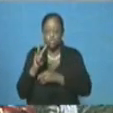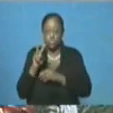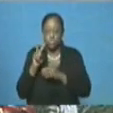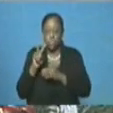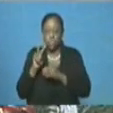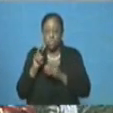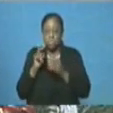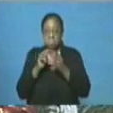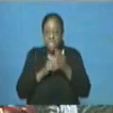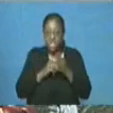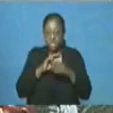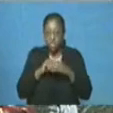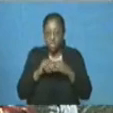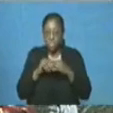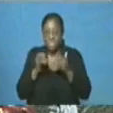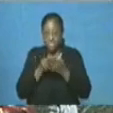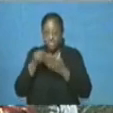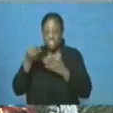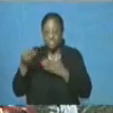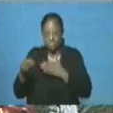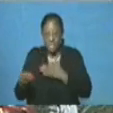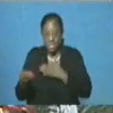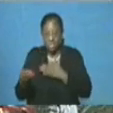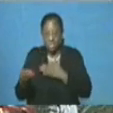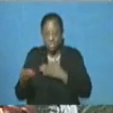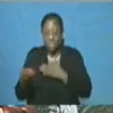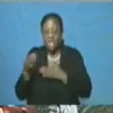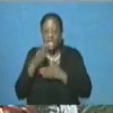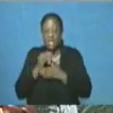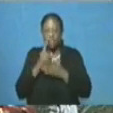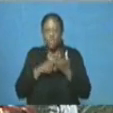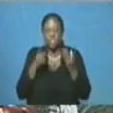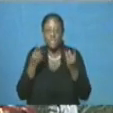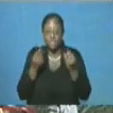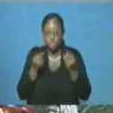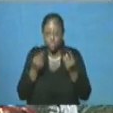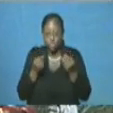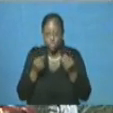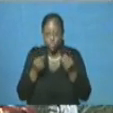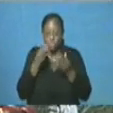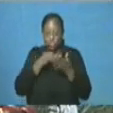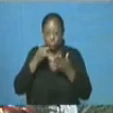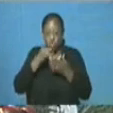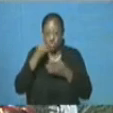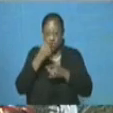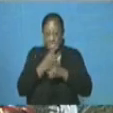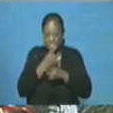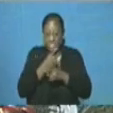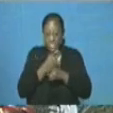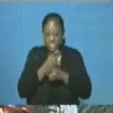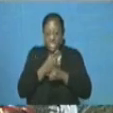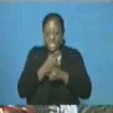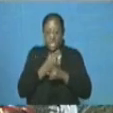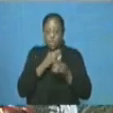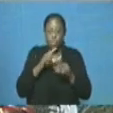million worth of International Monetary Fund special drawing rights held a part of the external reserves of the central bank has been